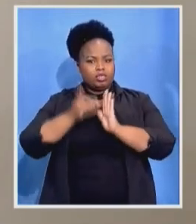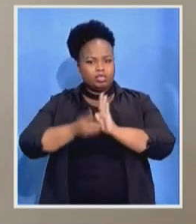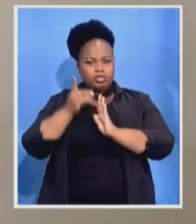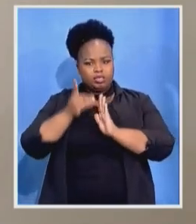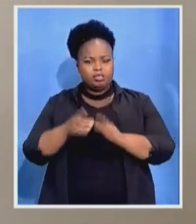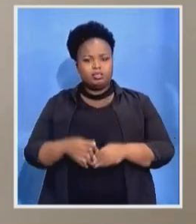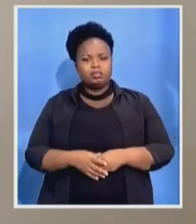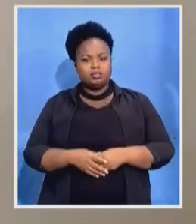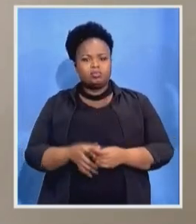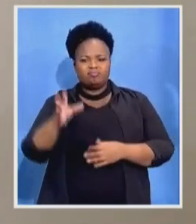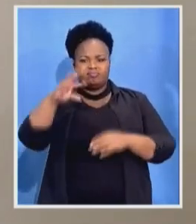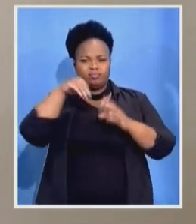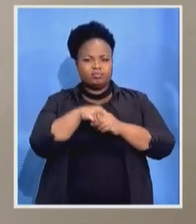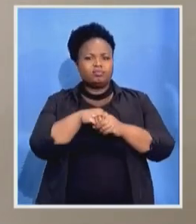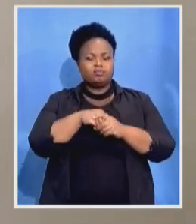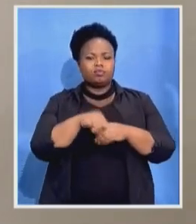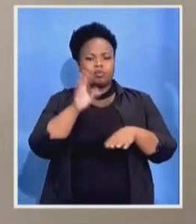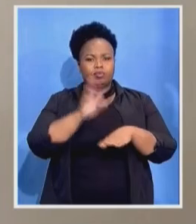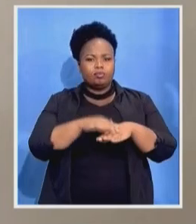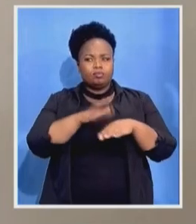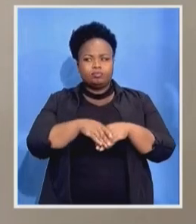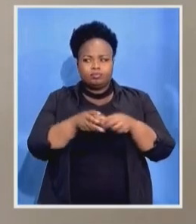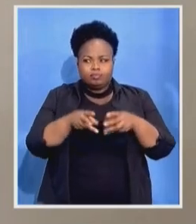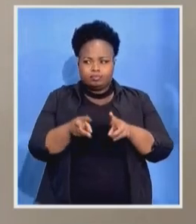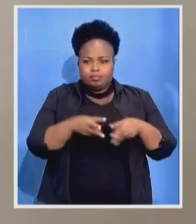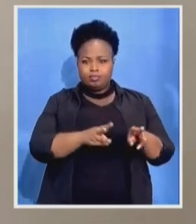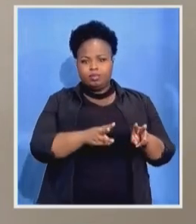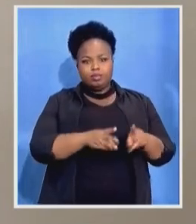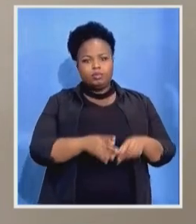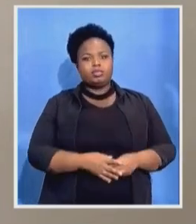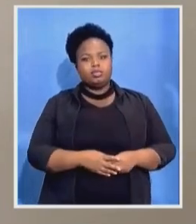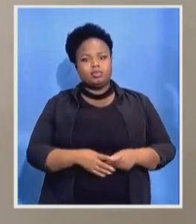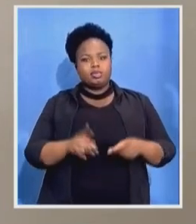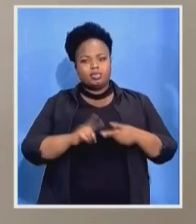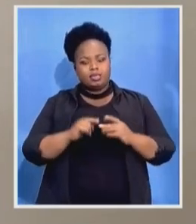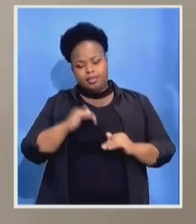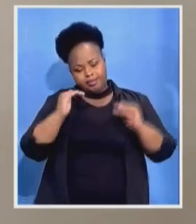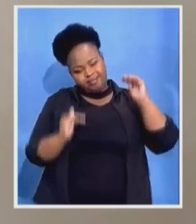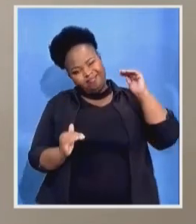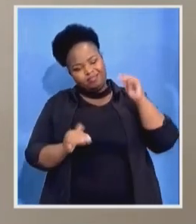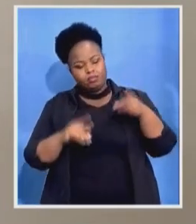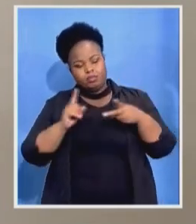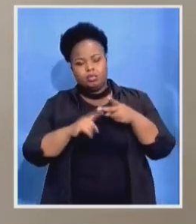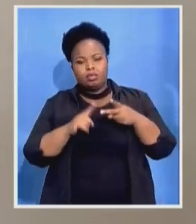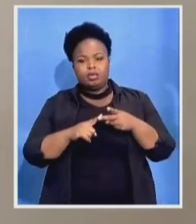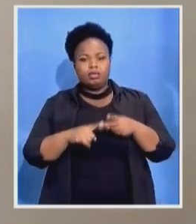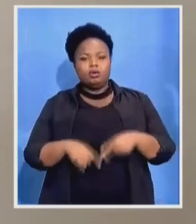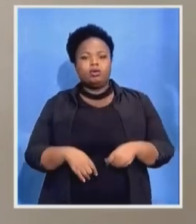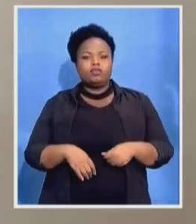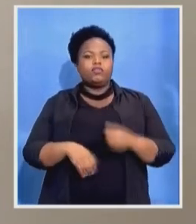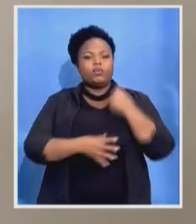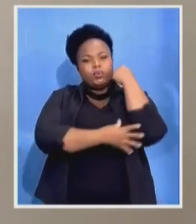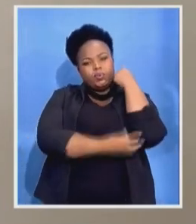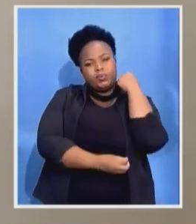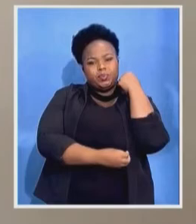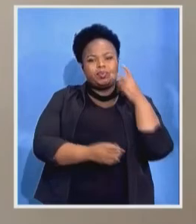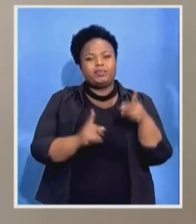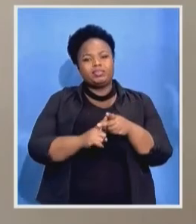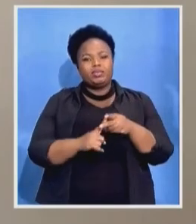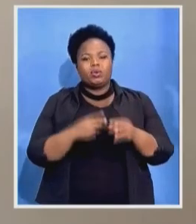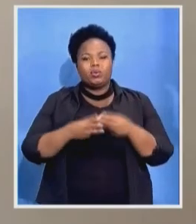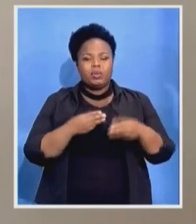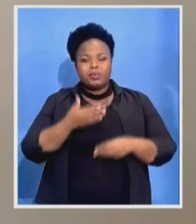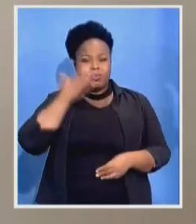of inequality, unemployment, and poverty reduction as key indicators against which we